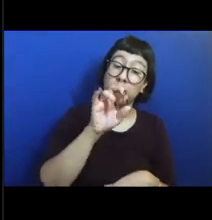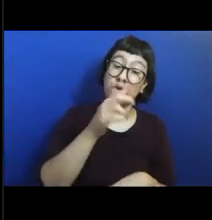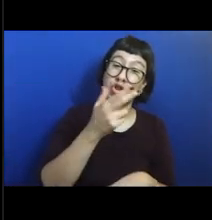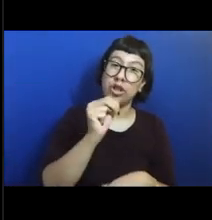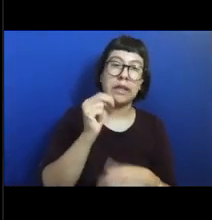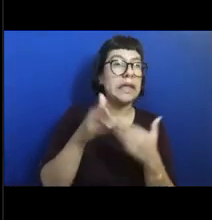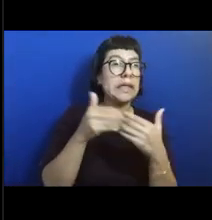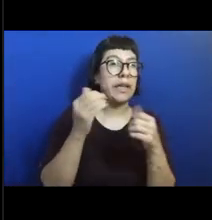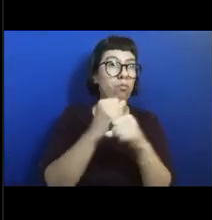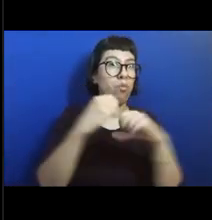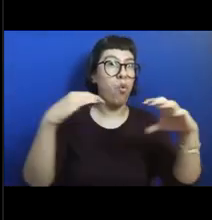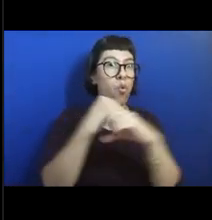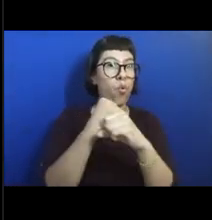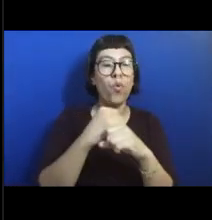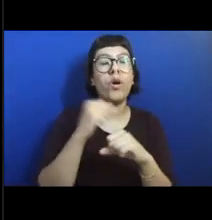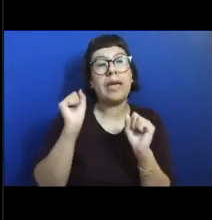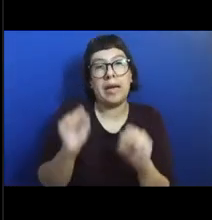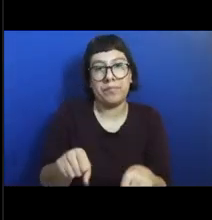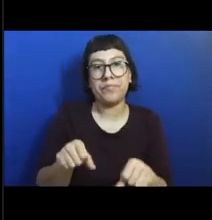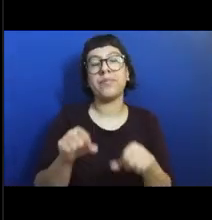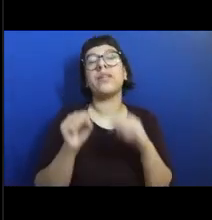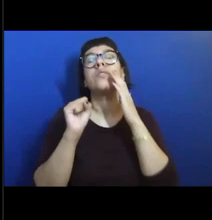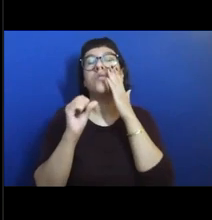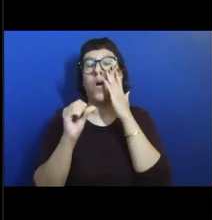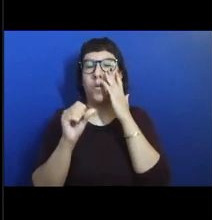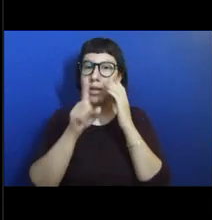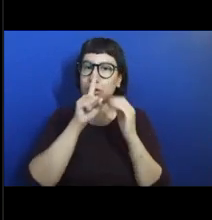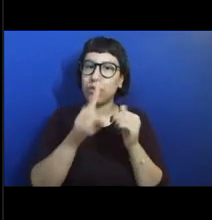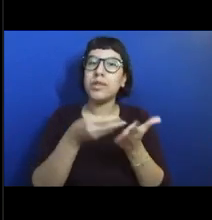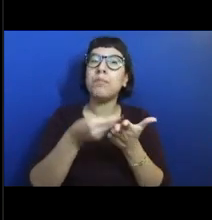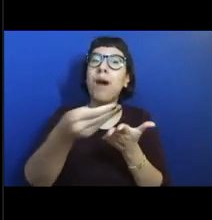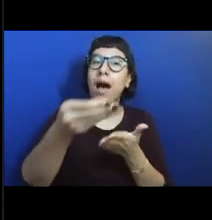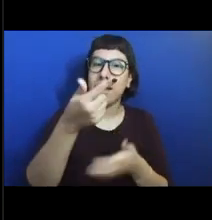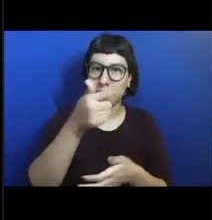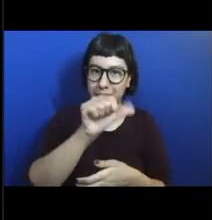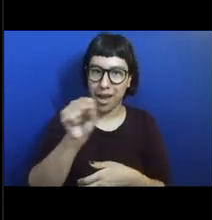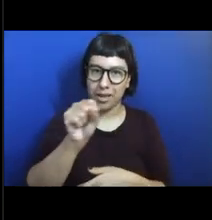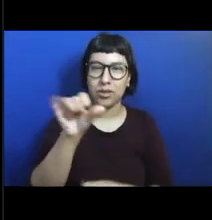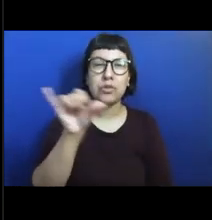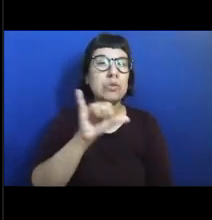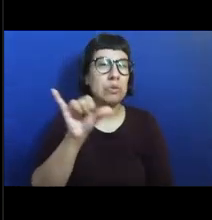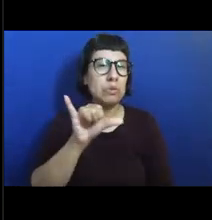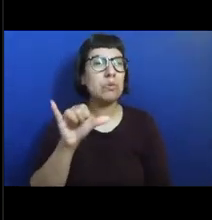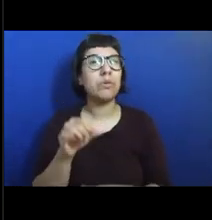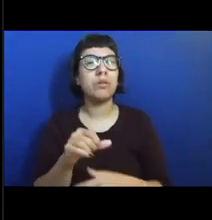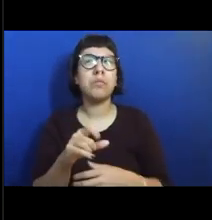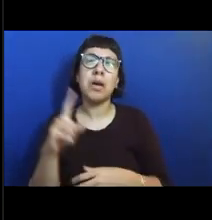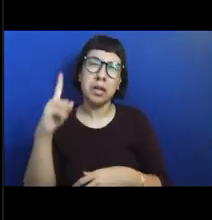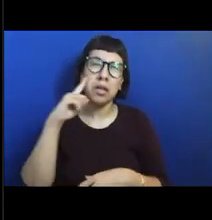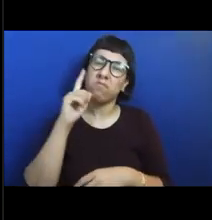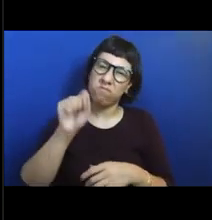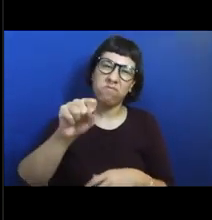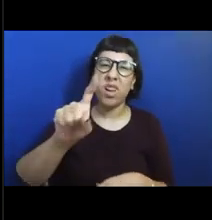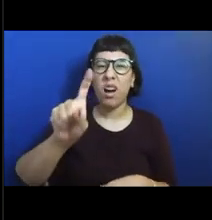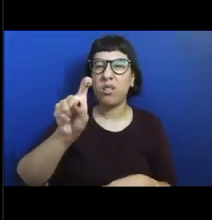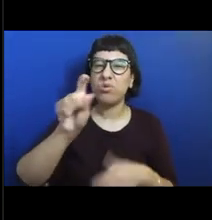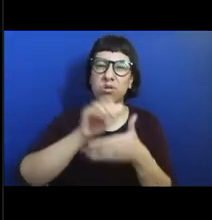gas that we put into the balloon that we have to buy to inflate it. That's a good question, but I want to say it's somewhere right around $100